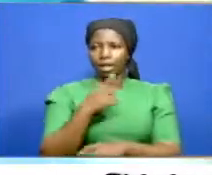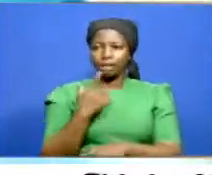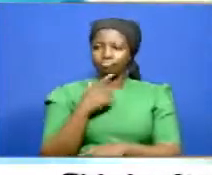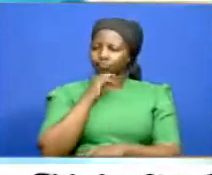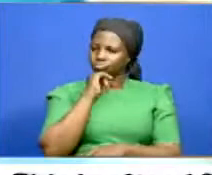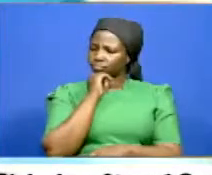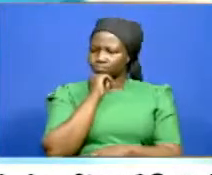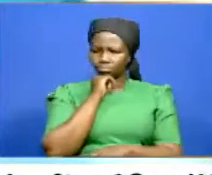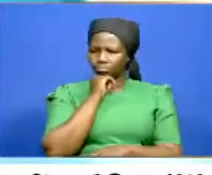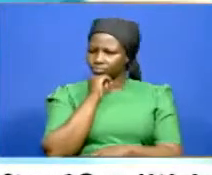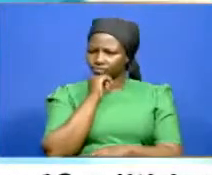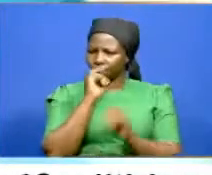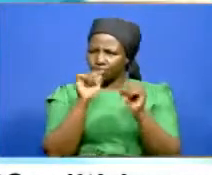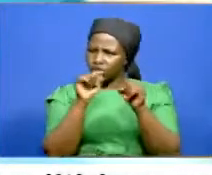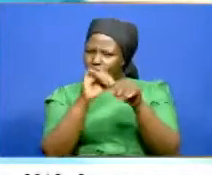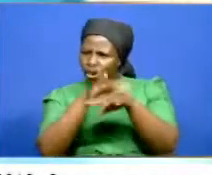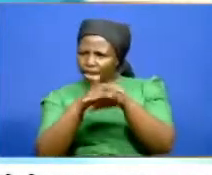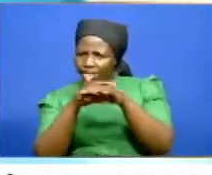numbers. And before we know it,